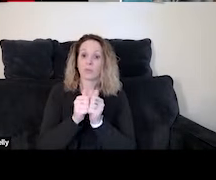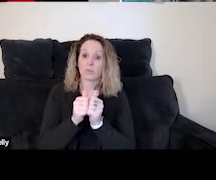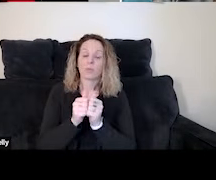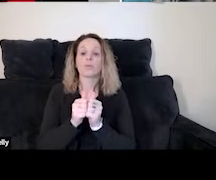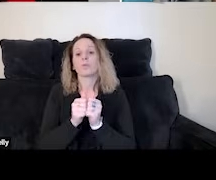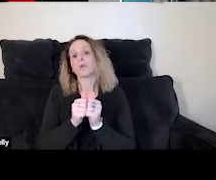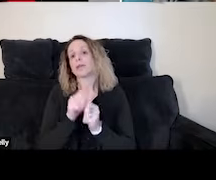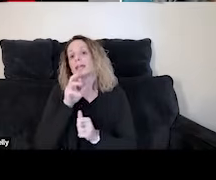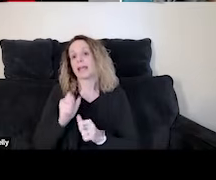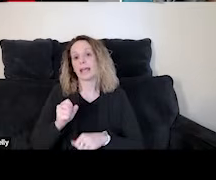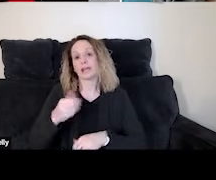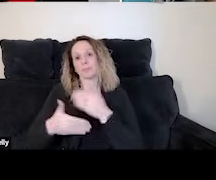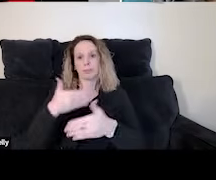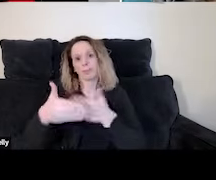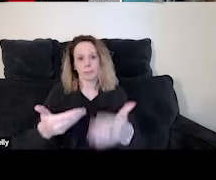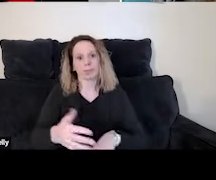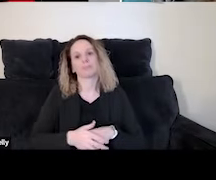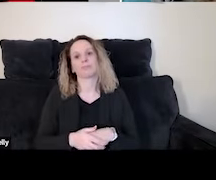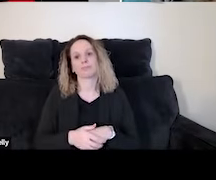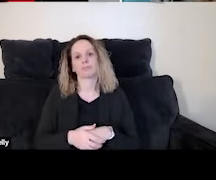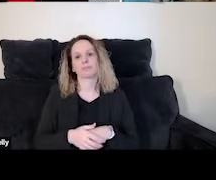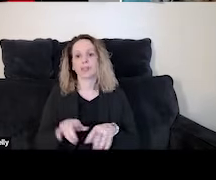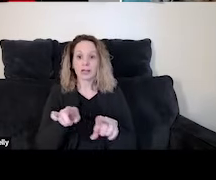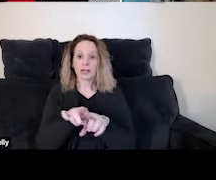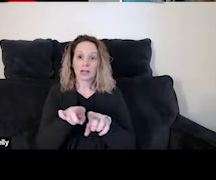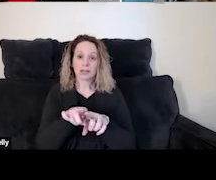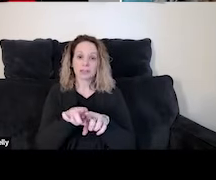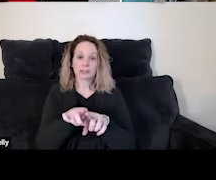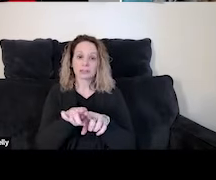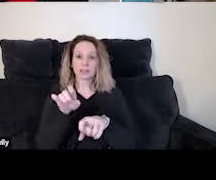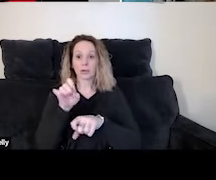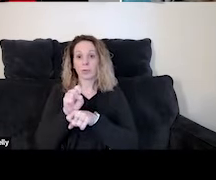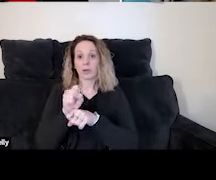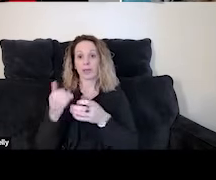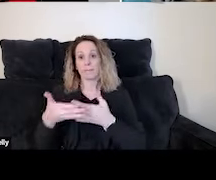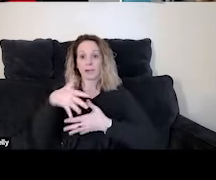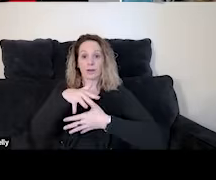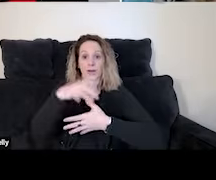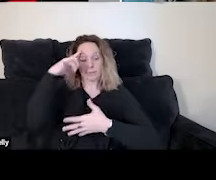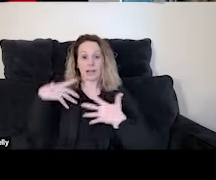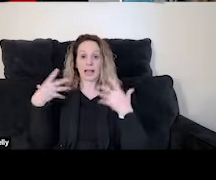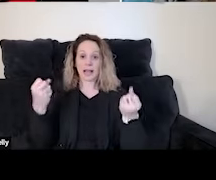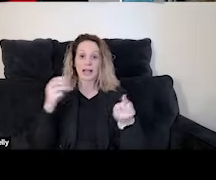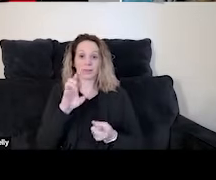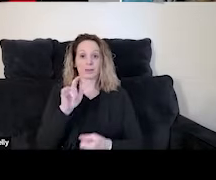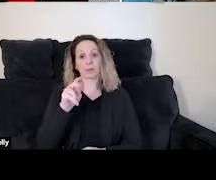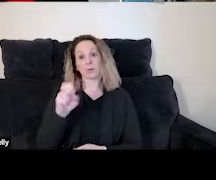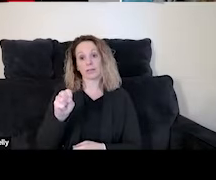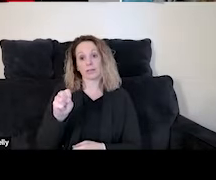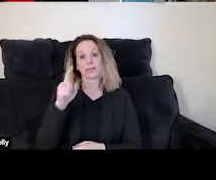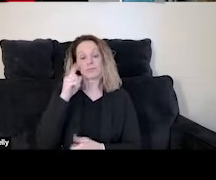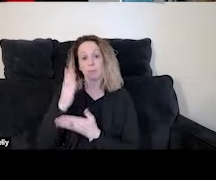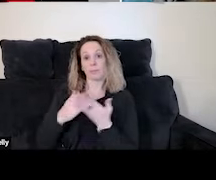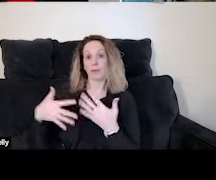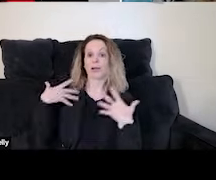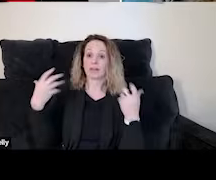early adulthood. And then also working to prioritize mental health and wellness as part of health and part